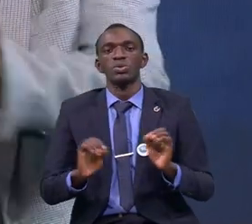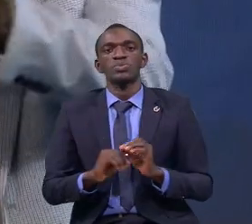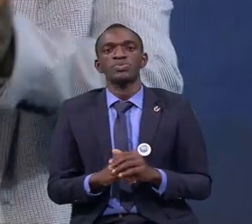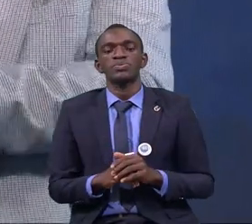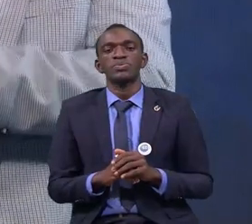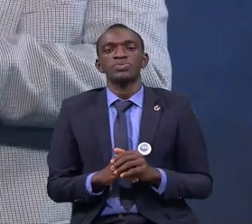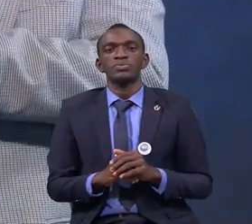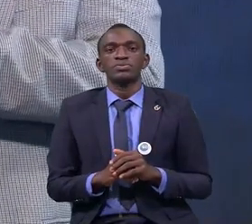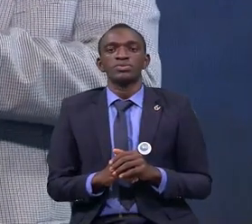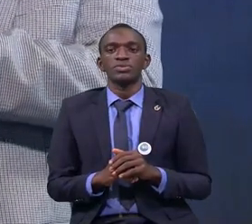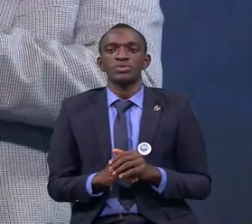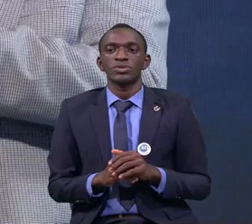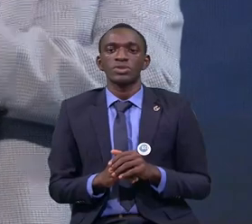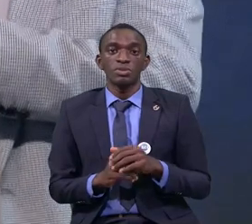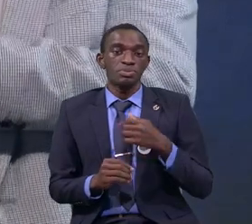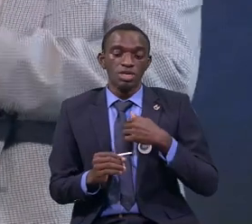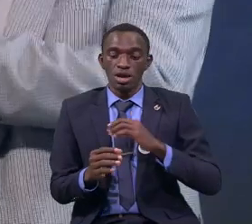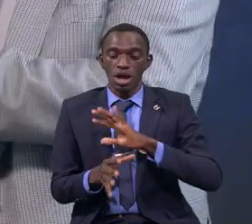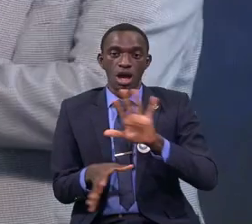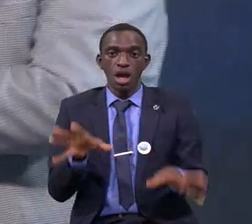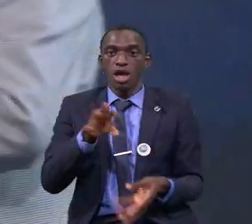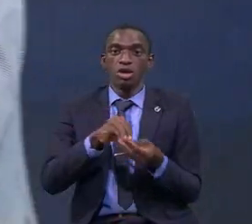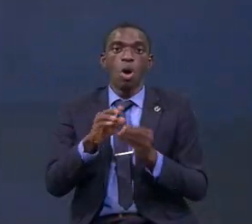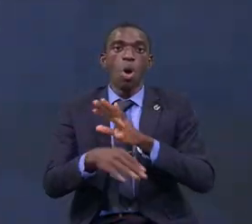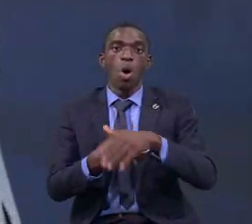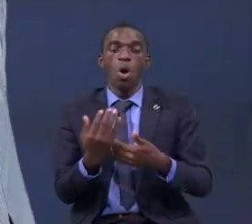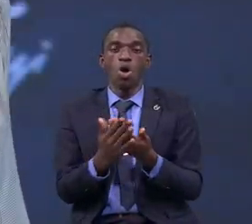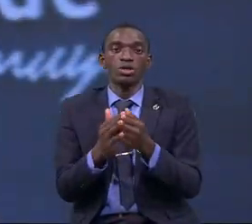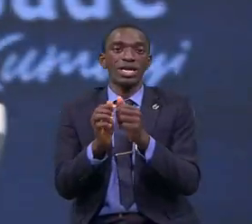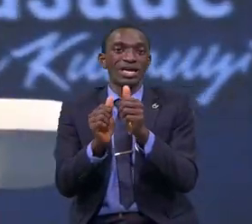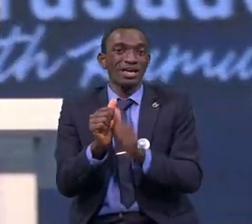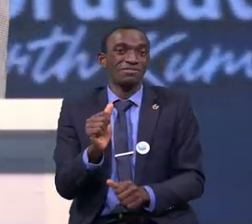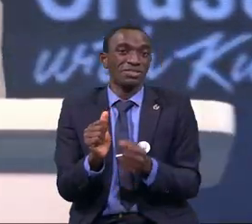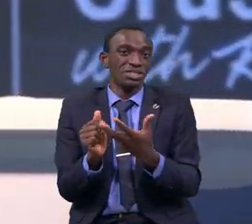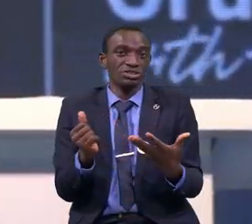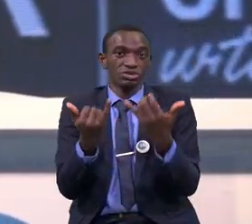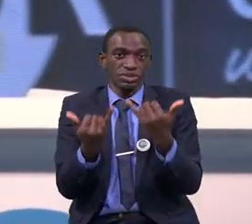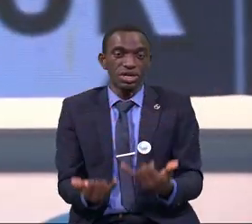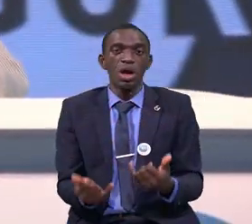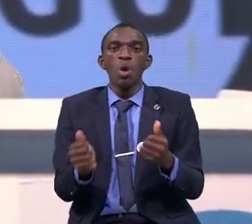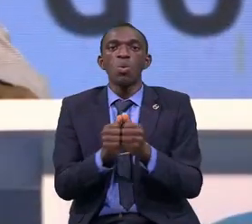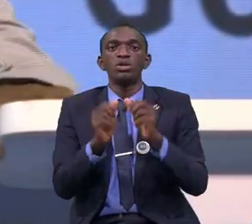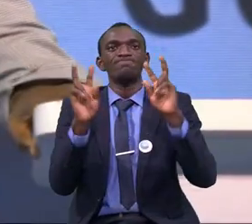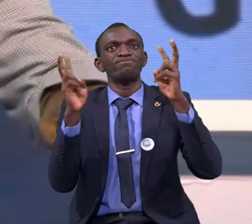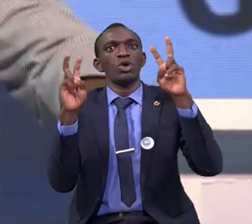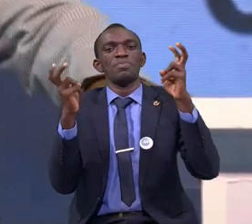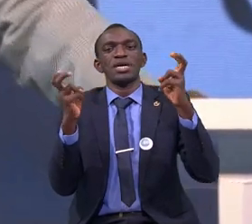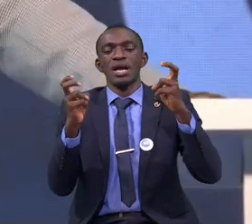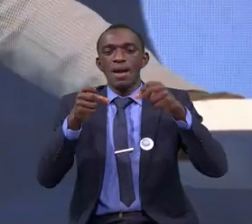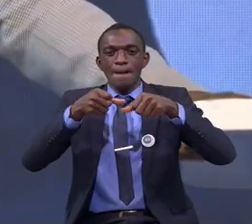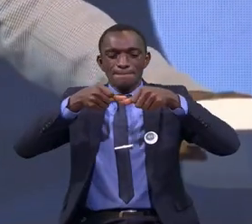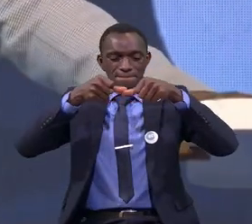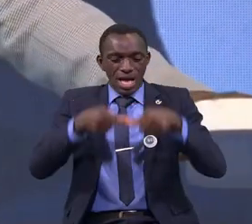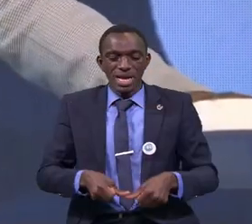We round up everything today with permanent heavenward transformation.